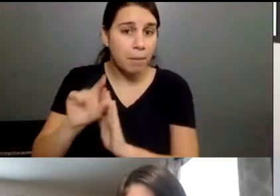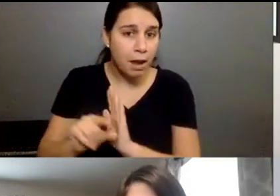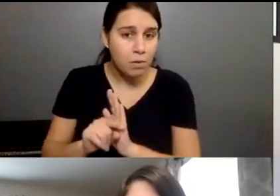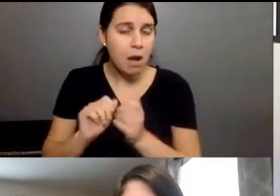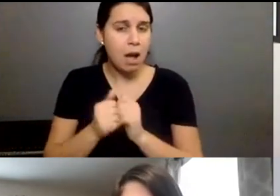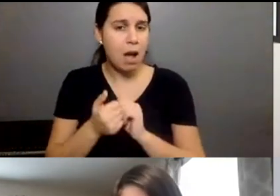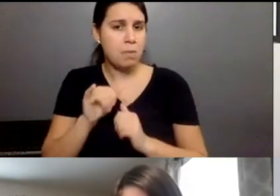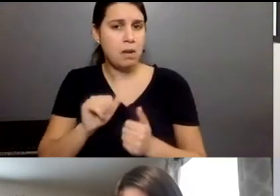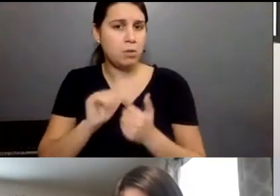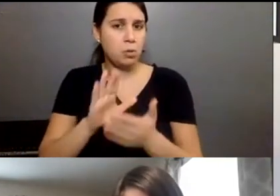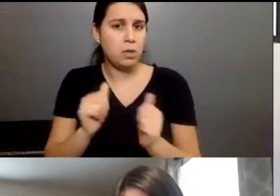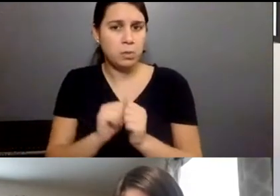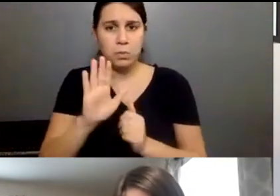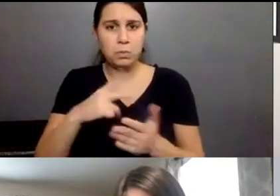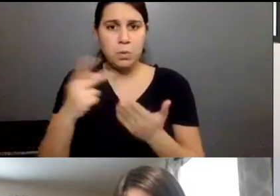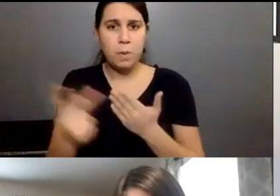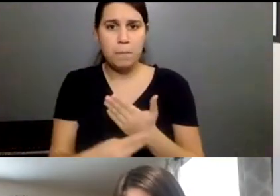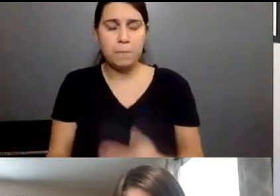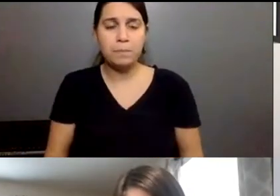in the program?